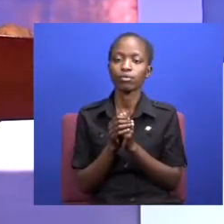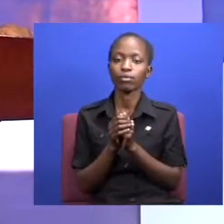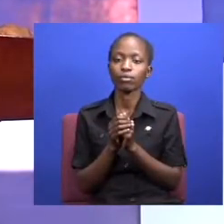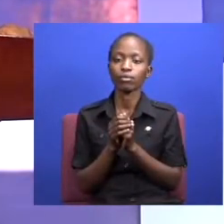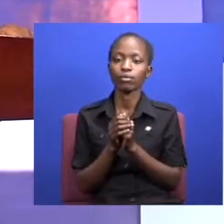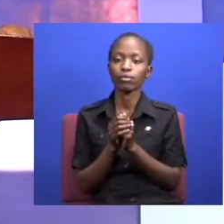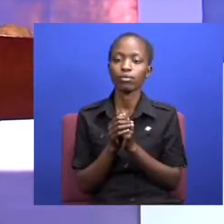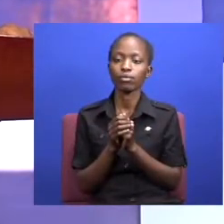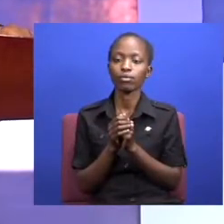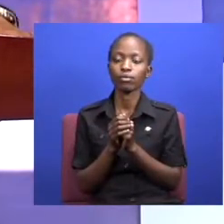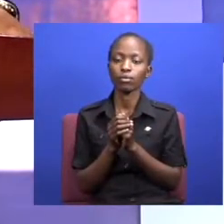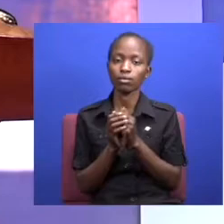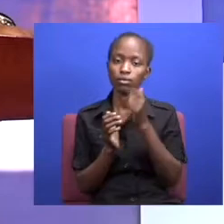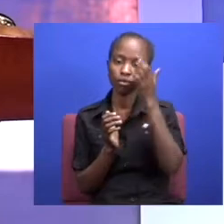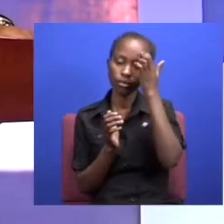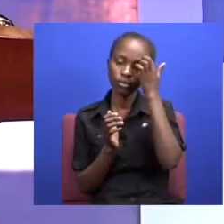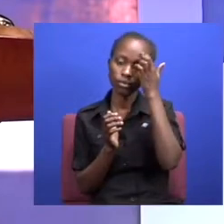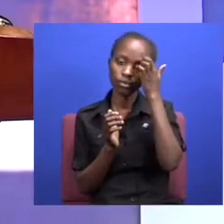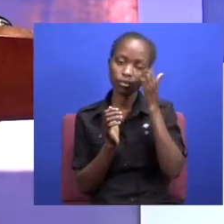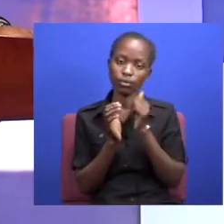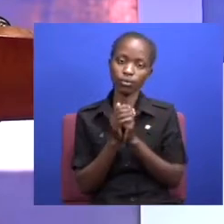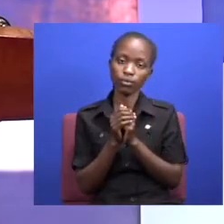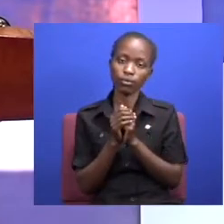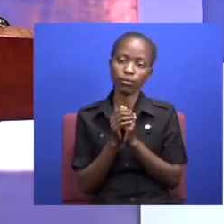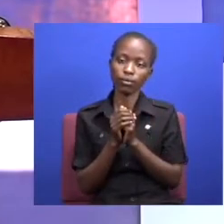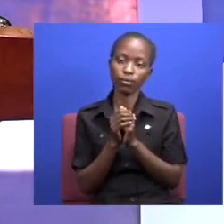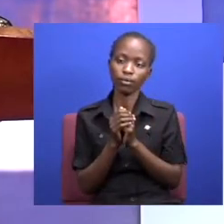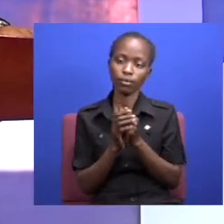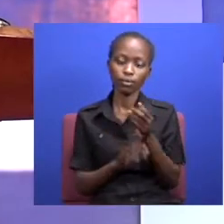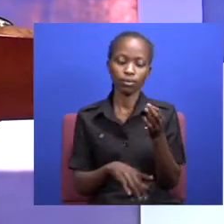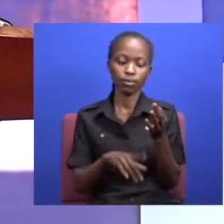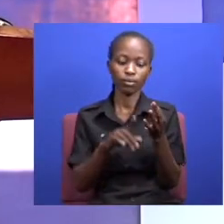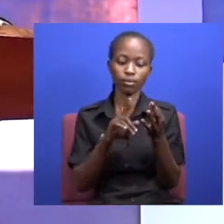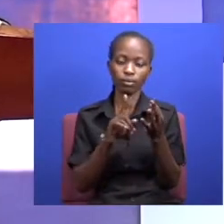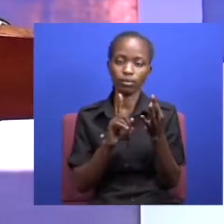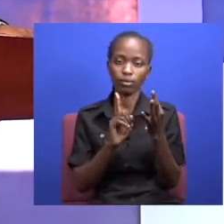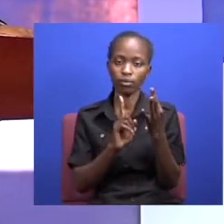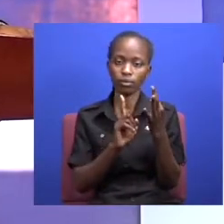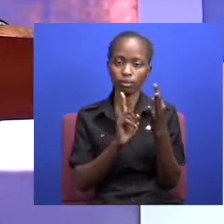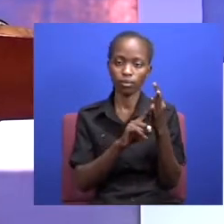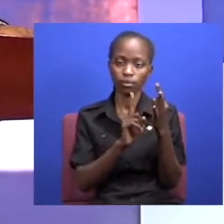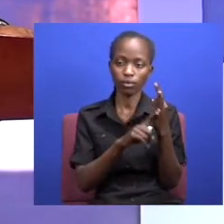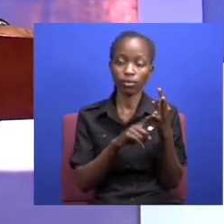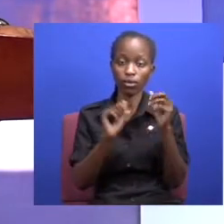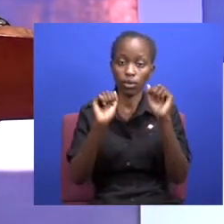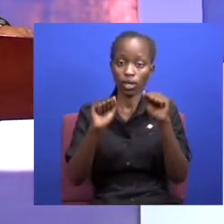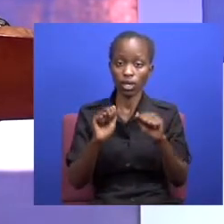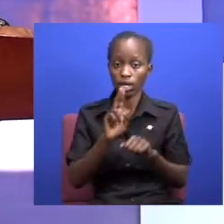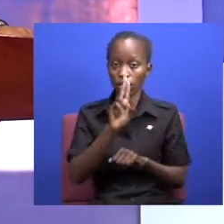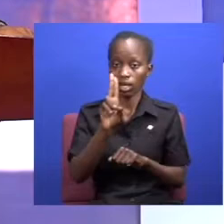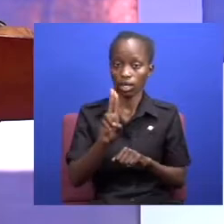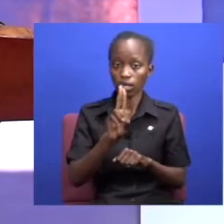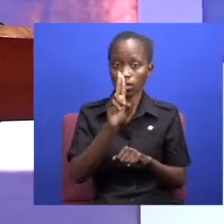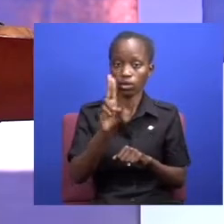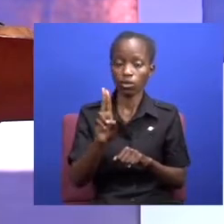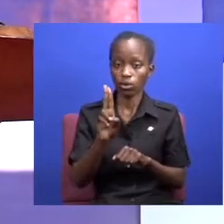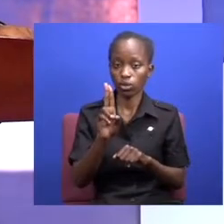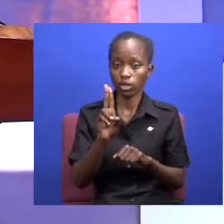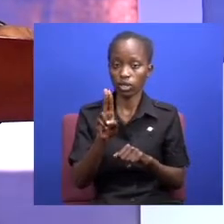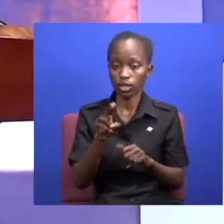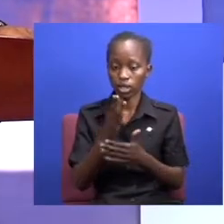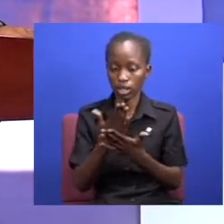Let me give you a third tip, just about two more tips. Third tip is that you could use a tool to enhance